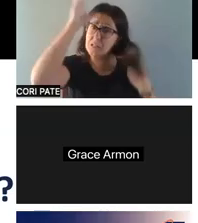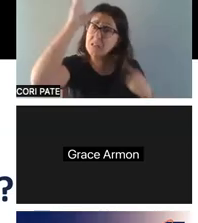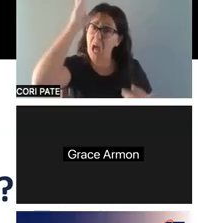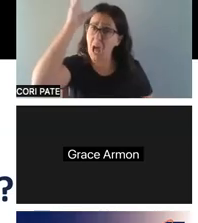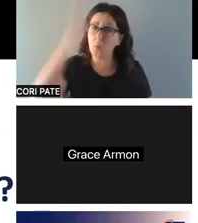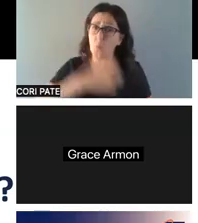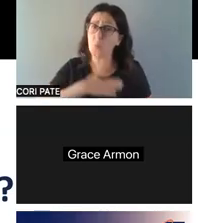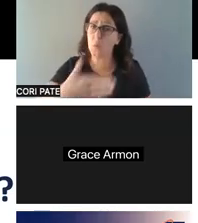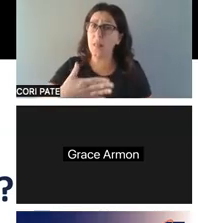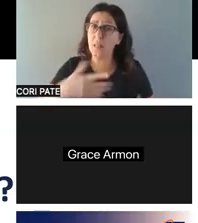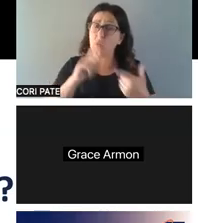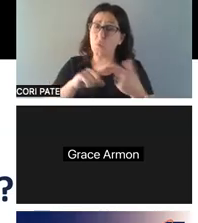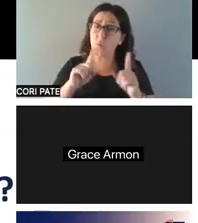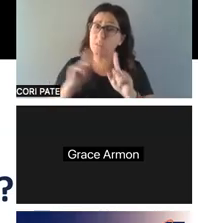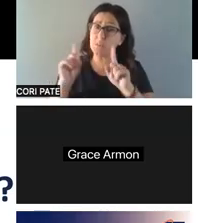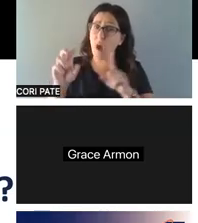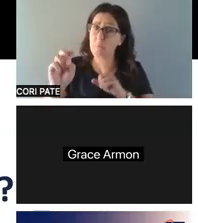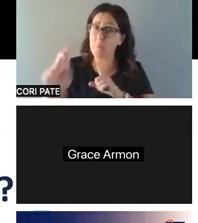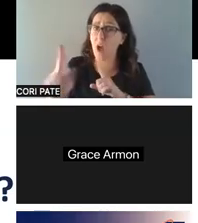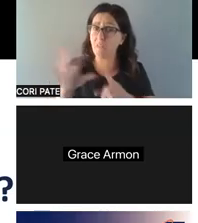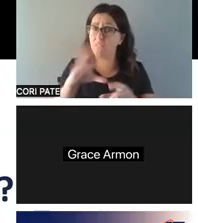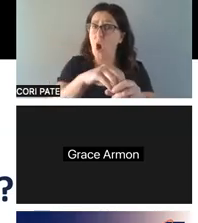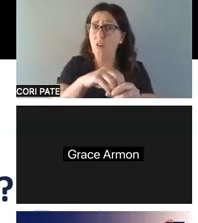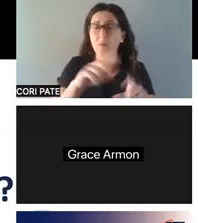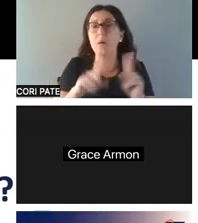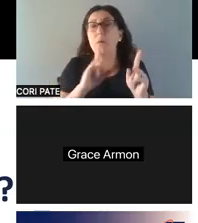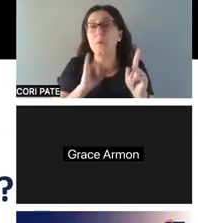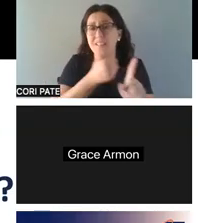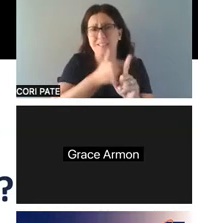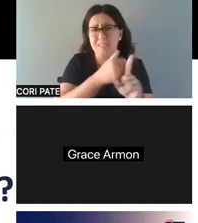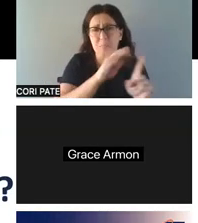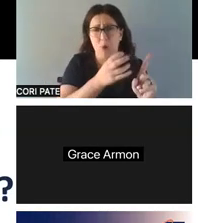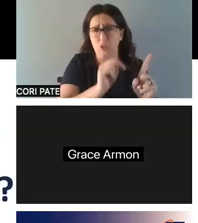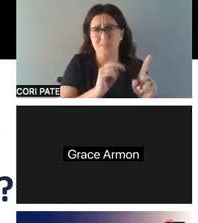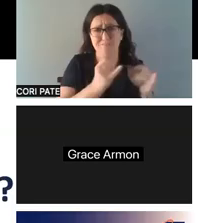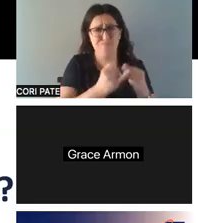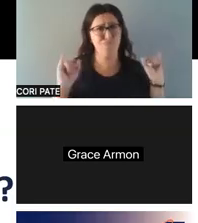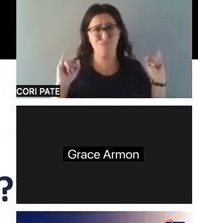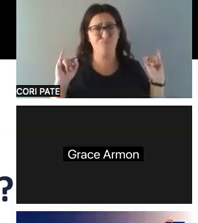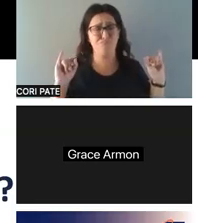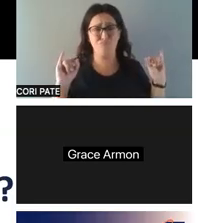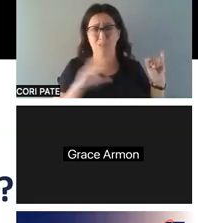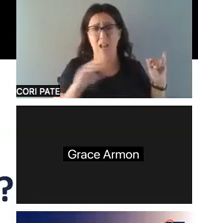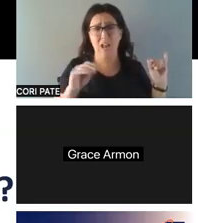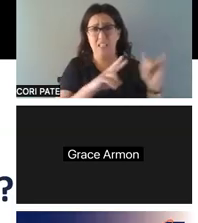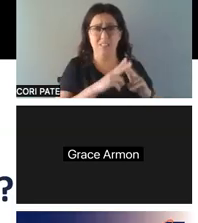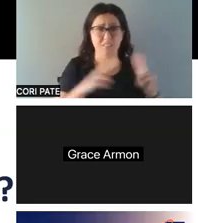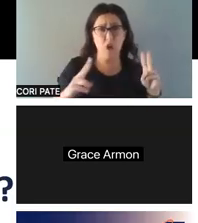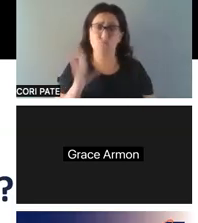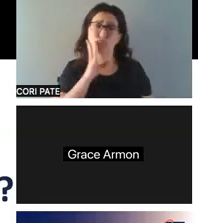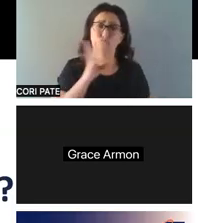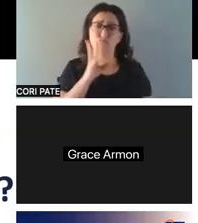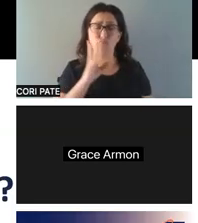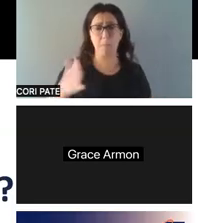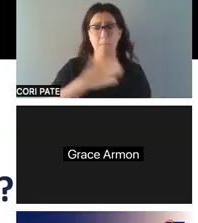willing to respond and get involved. But Barton is very independent and he's very vocal about he's his own